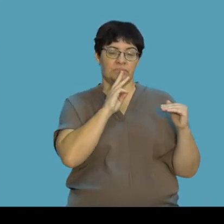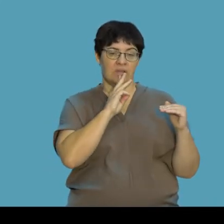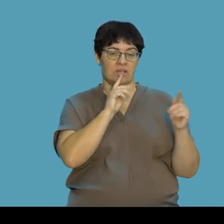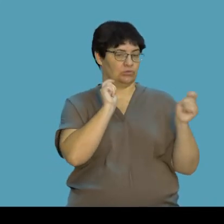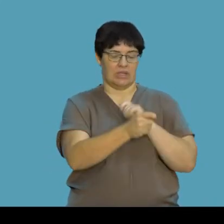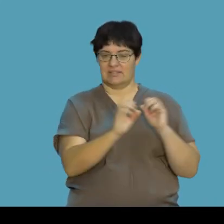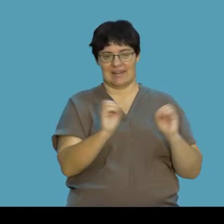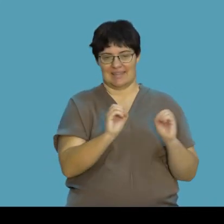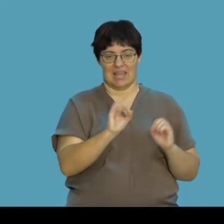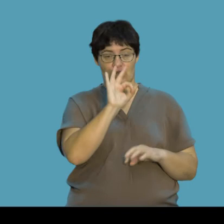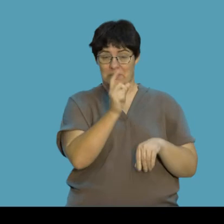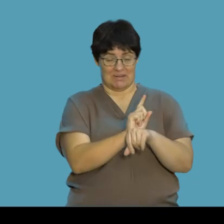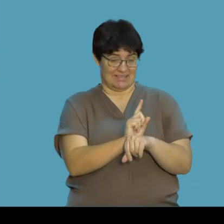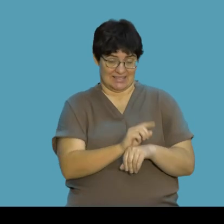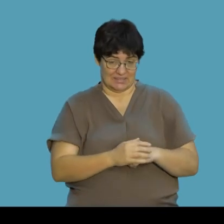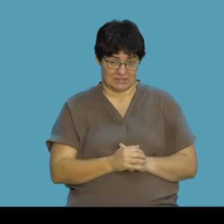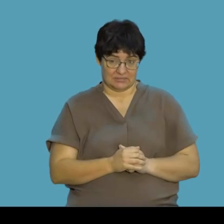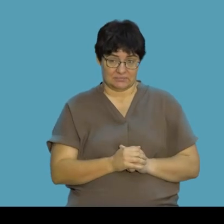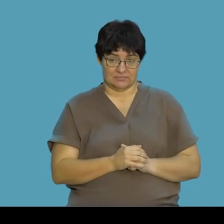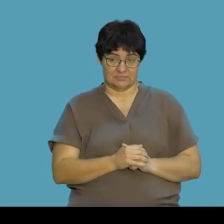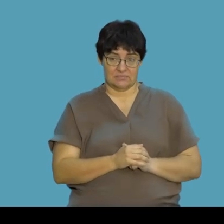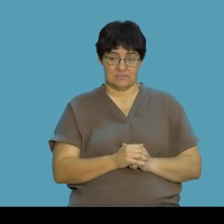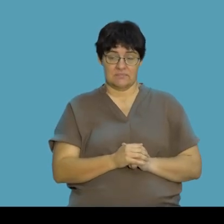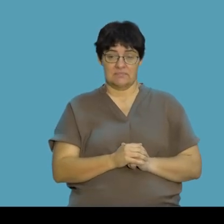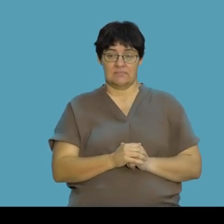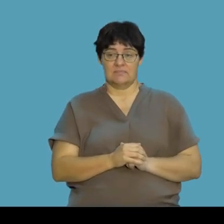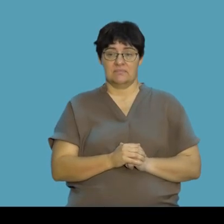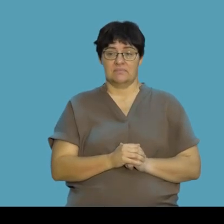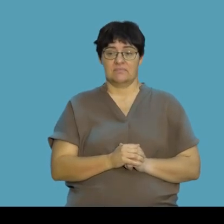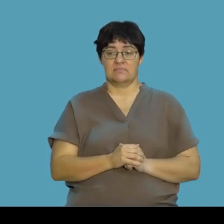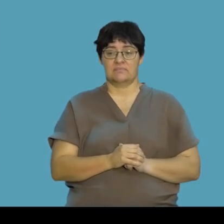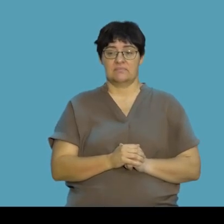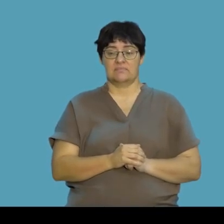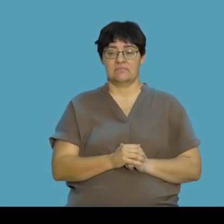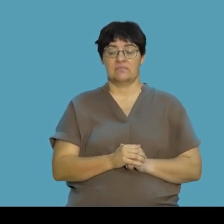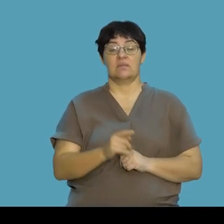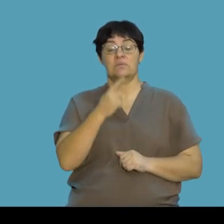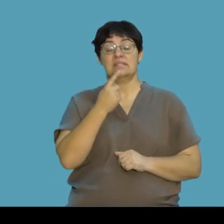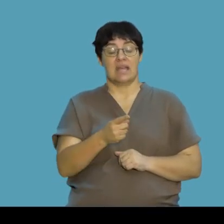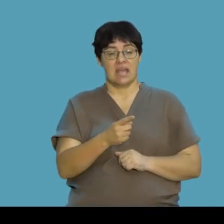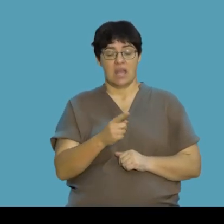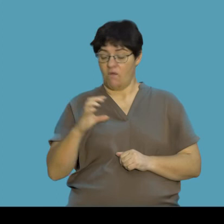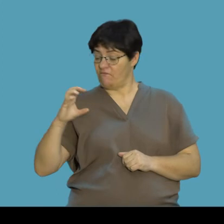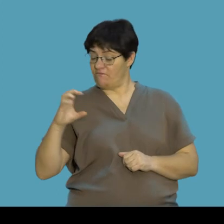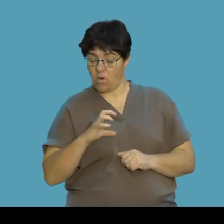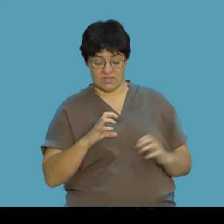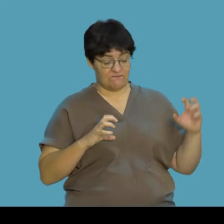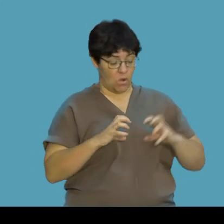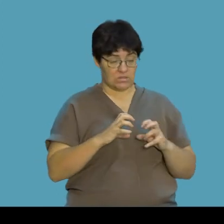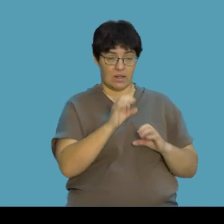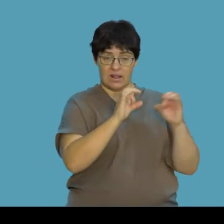first 3 minutes, right? Okay, and we are also saying the forces between the particles